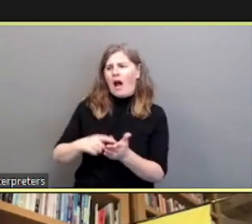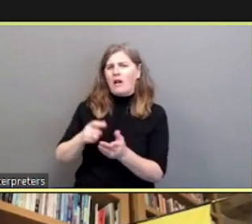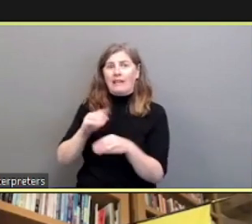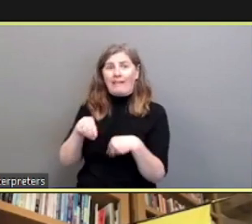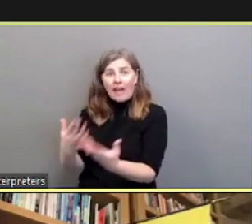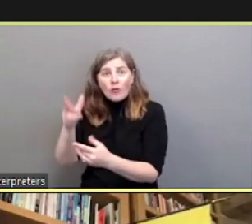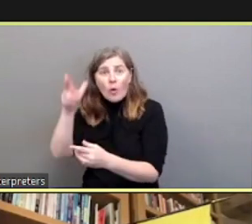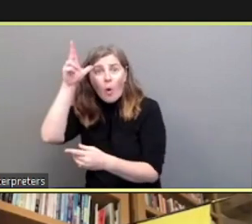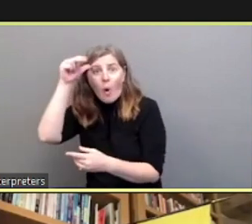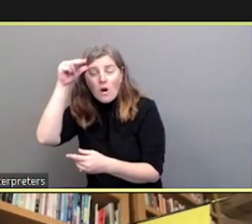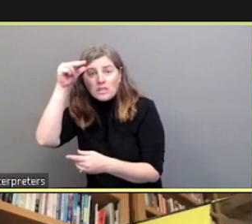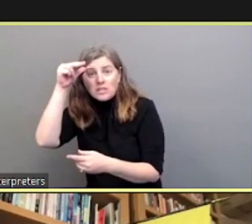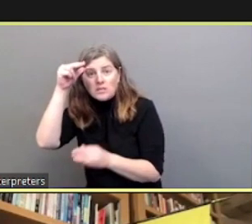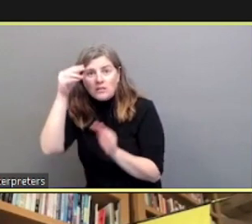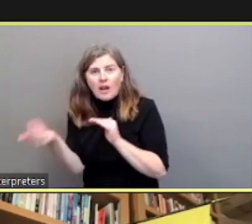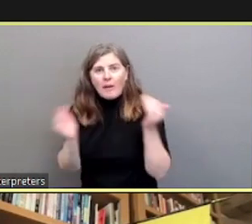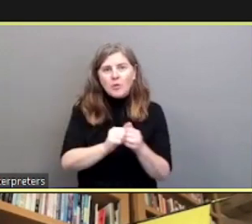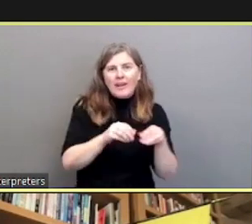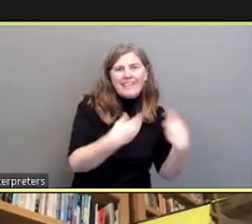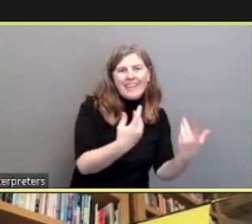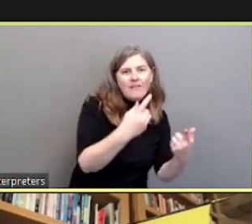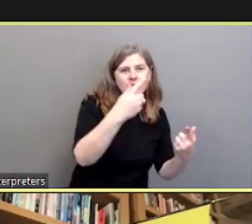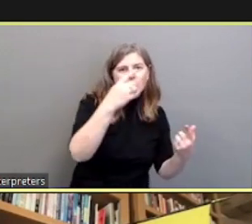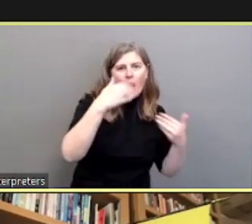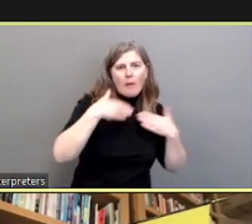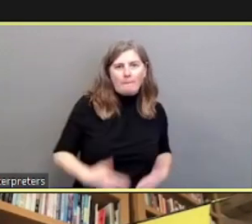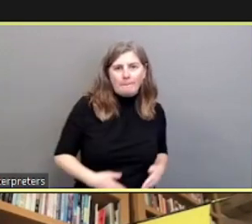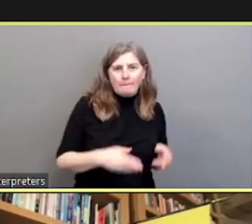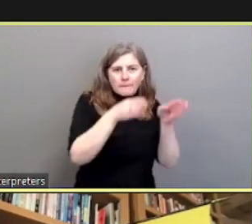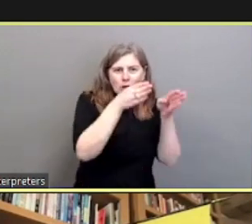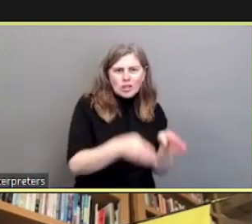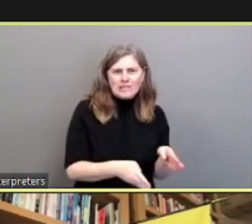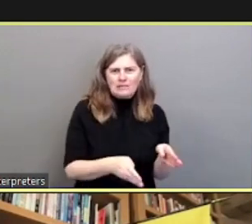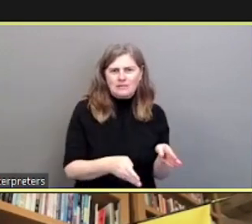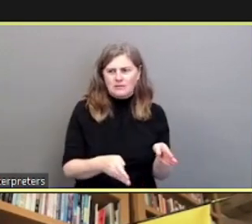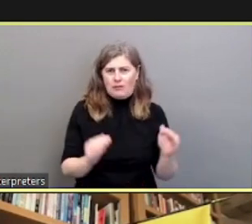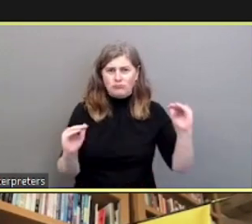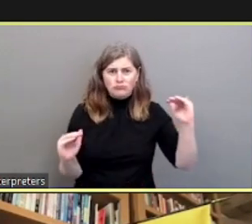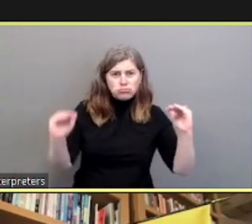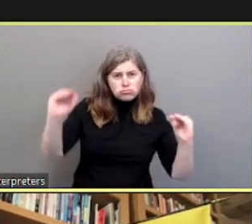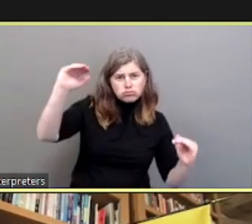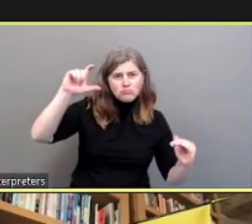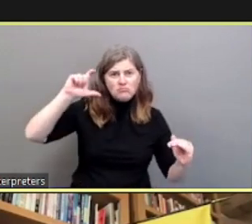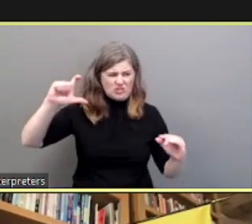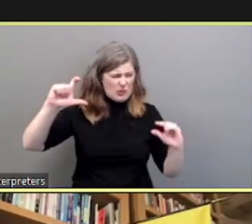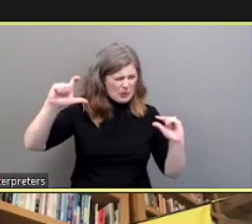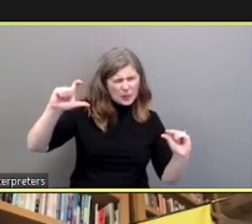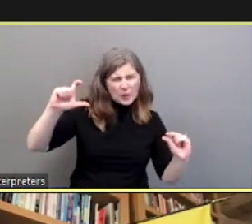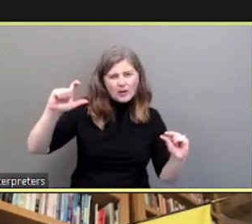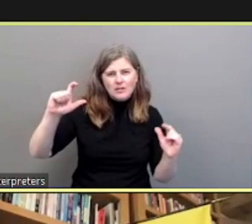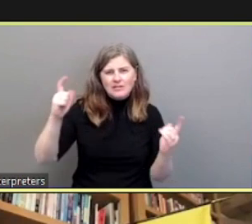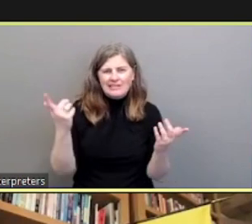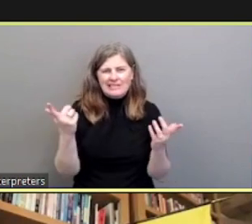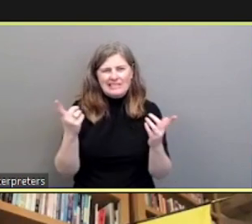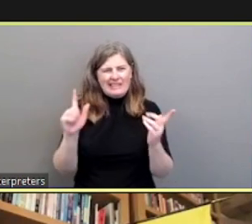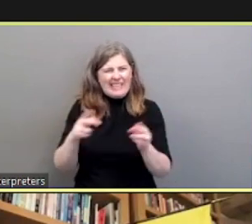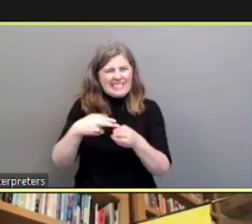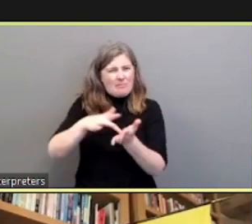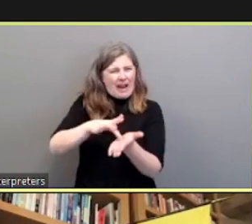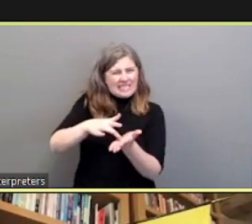horse for a parasite infection would be much larger than what you'd give a human being. These